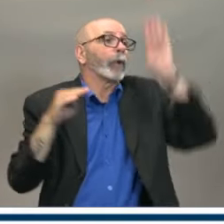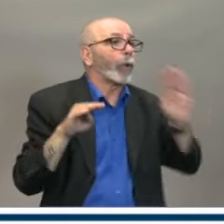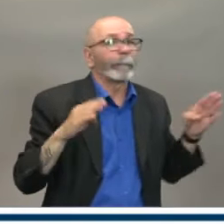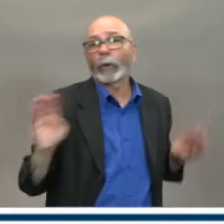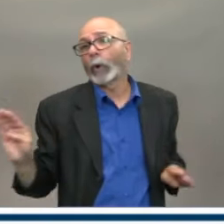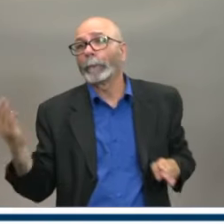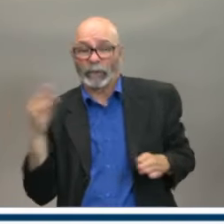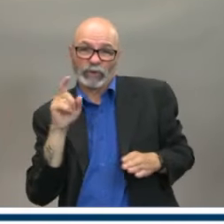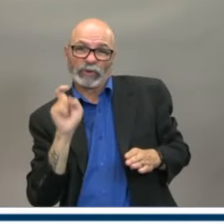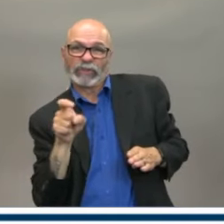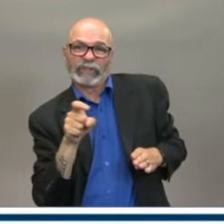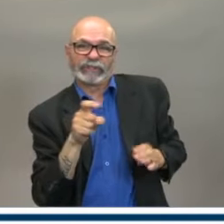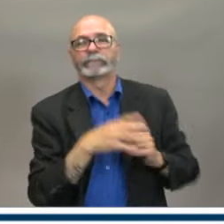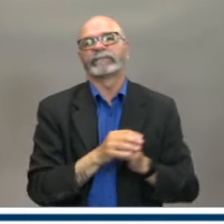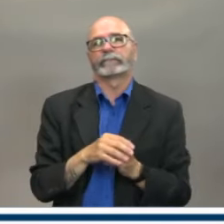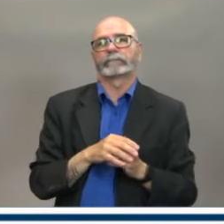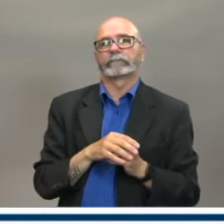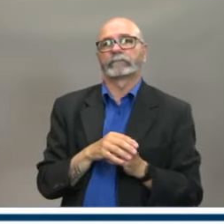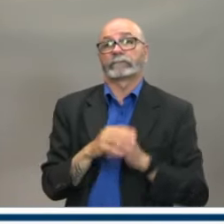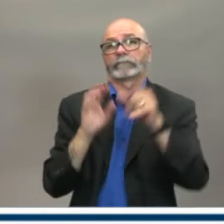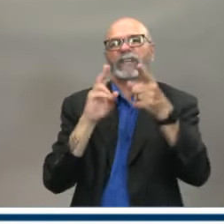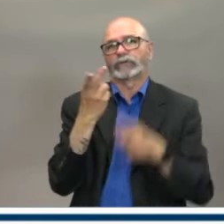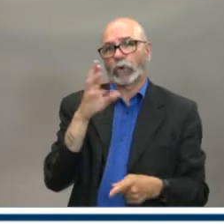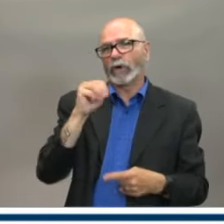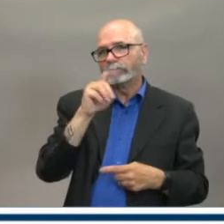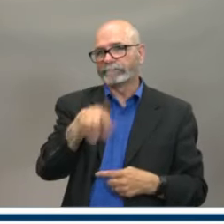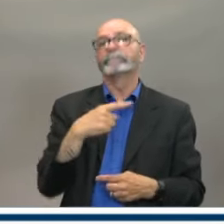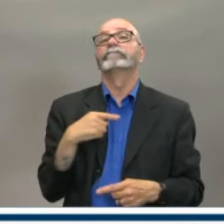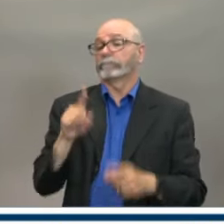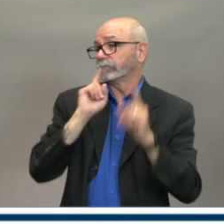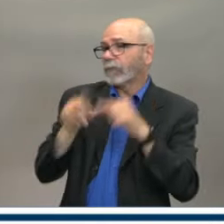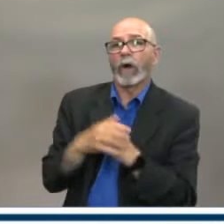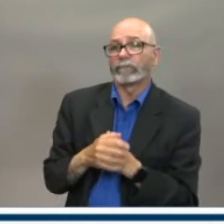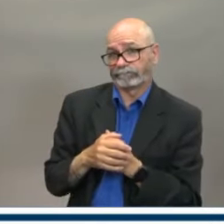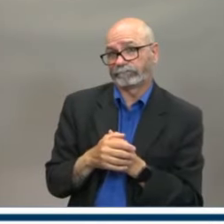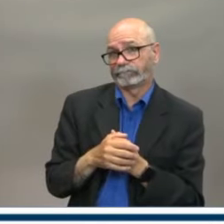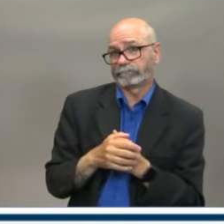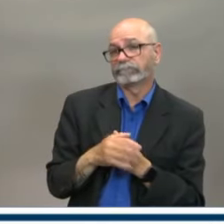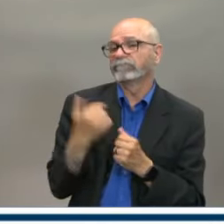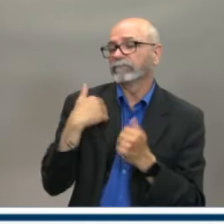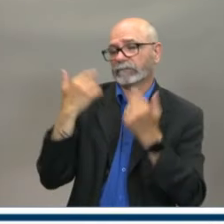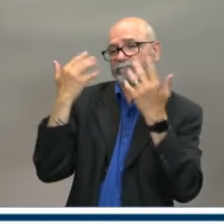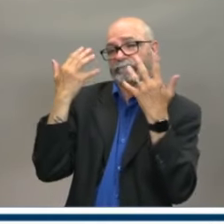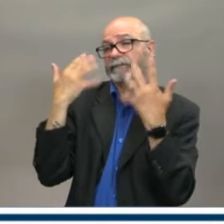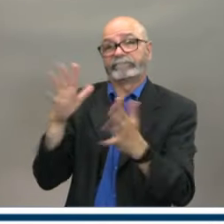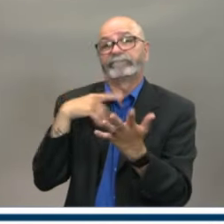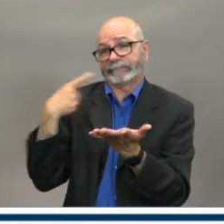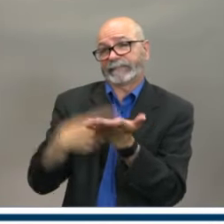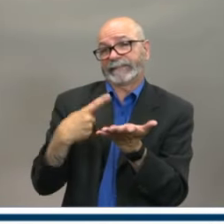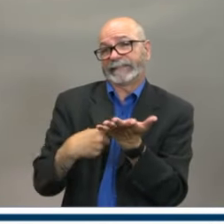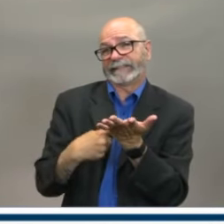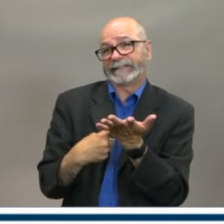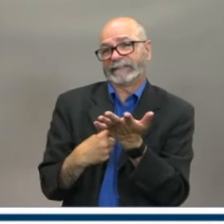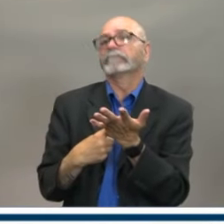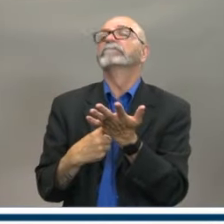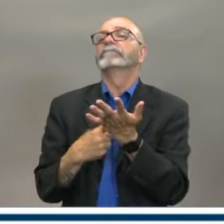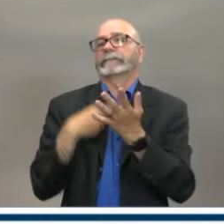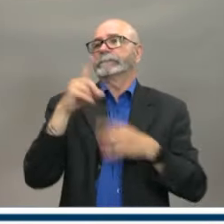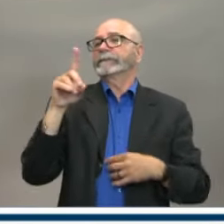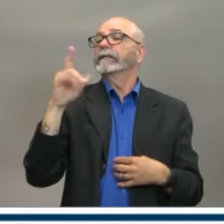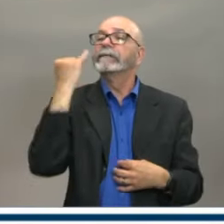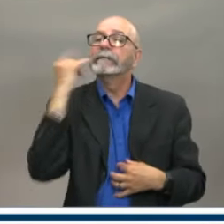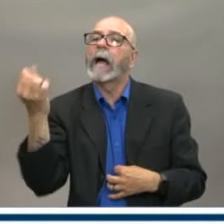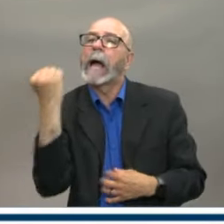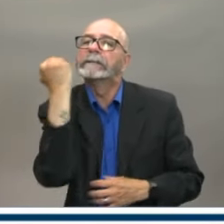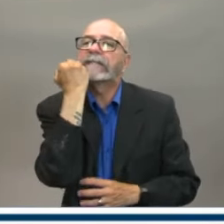actually what you're referring to. I was having this conversation actually at home this weekend. For example, if you're a dentist whose